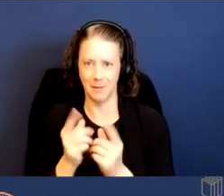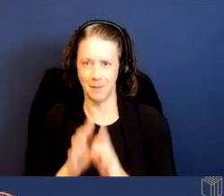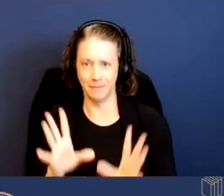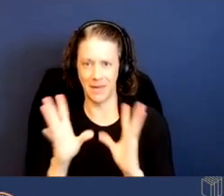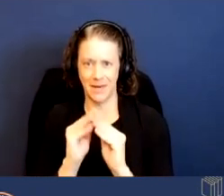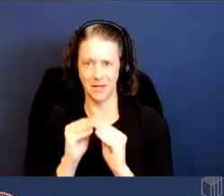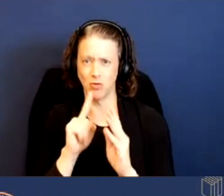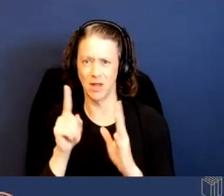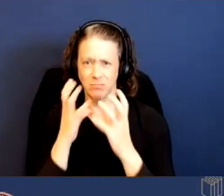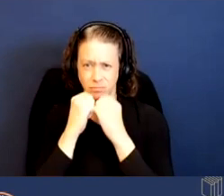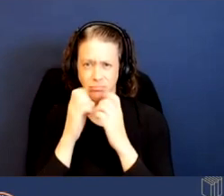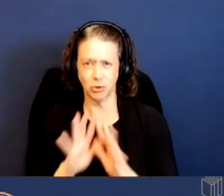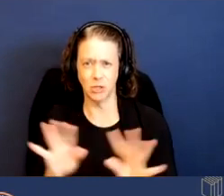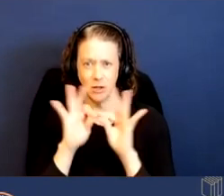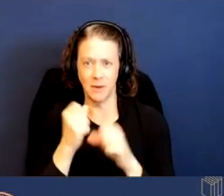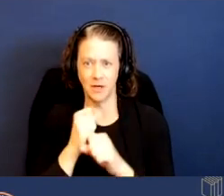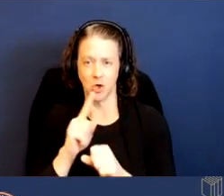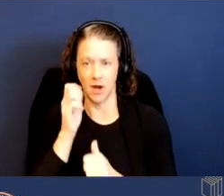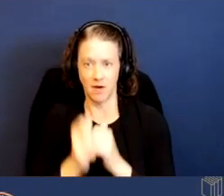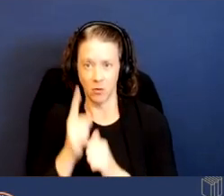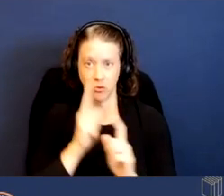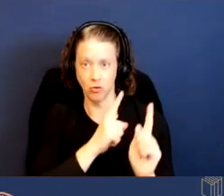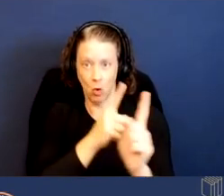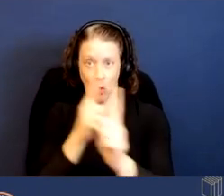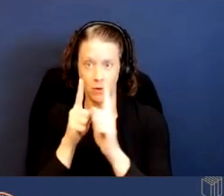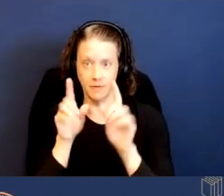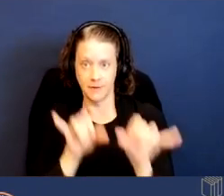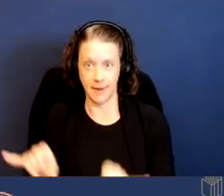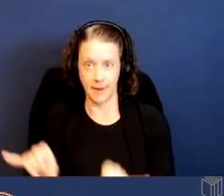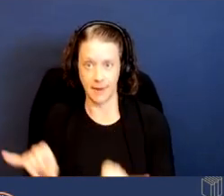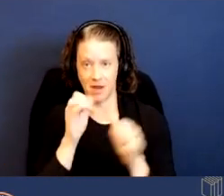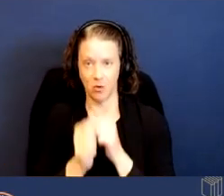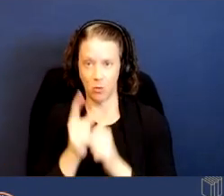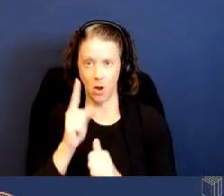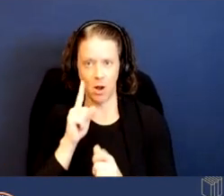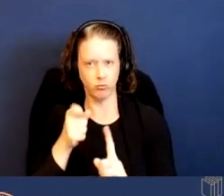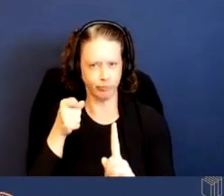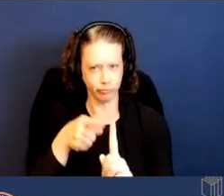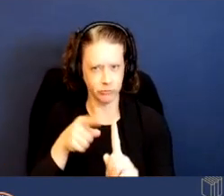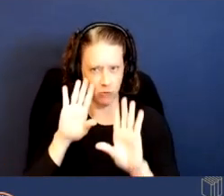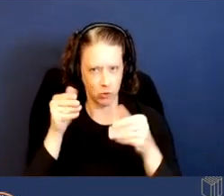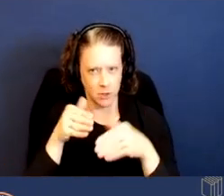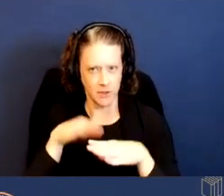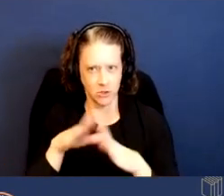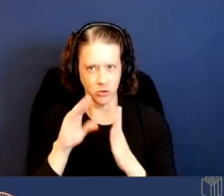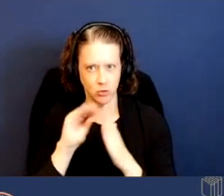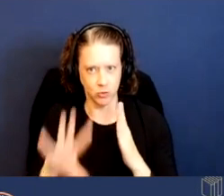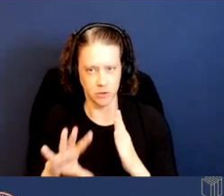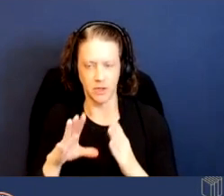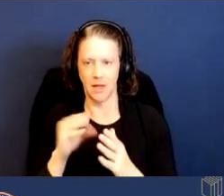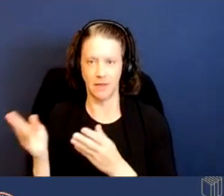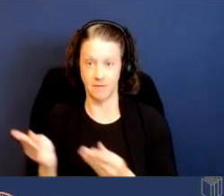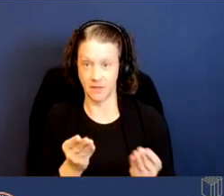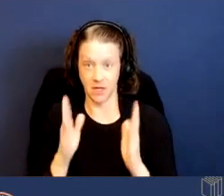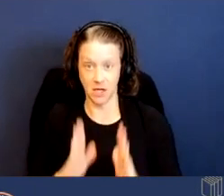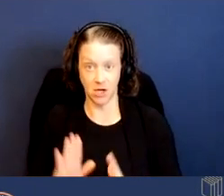making sure that everybody has the same goal, that everyone's on target, that the student is the focus. And so the facilitator comes